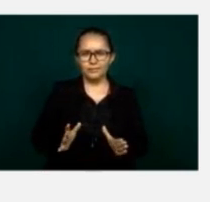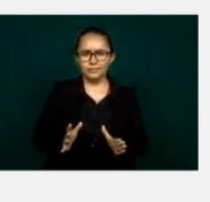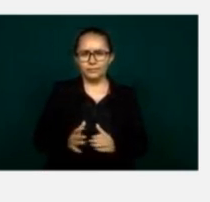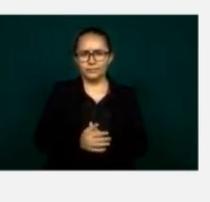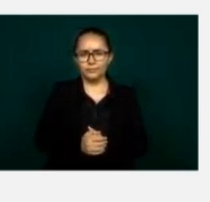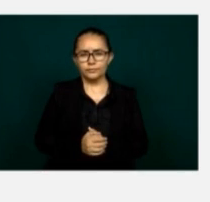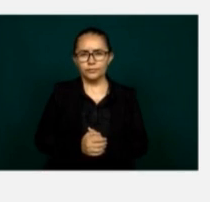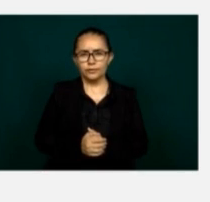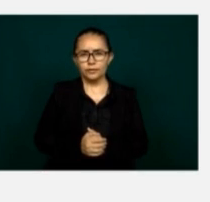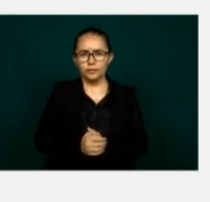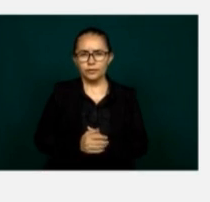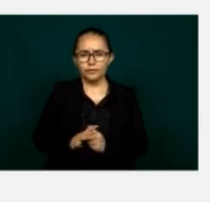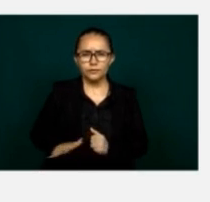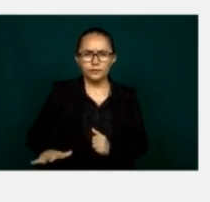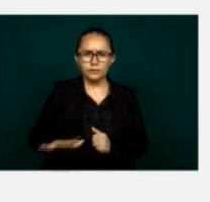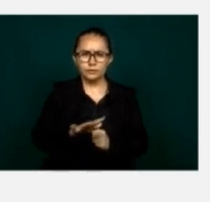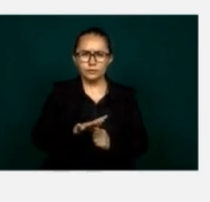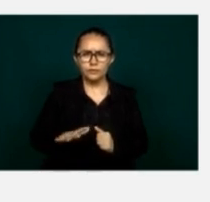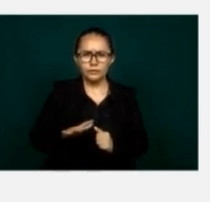we have a total of